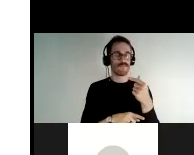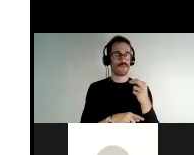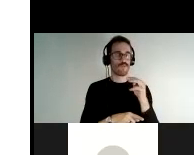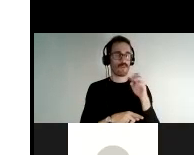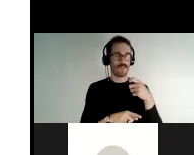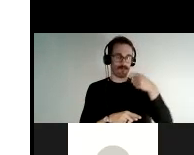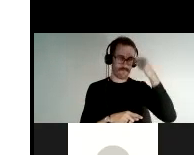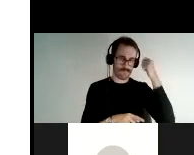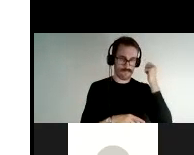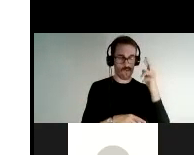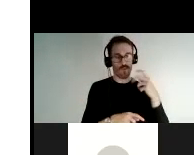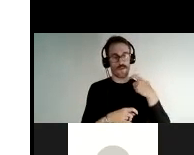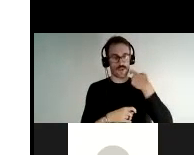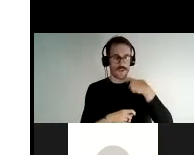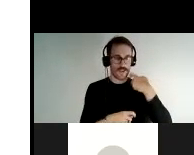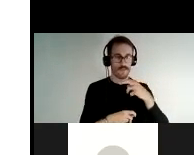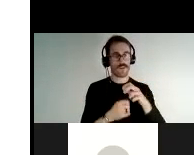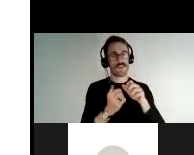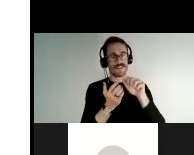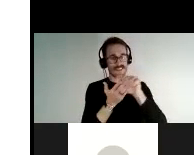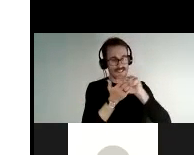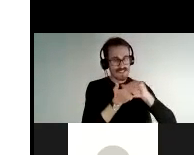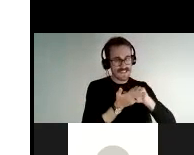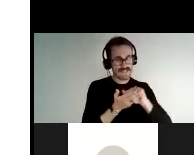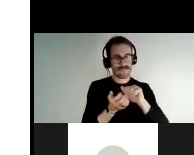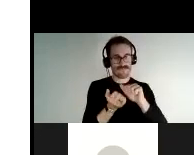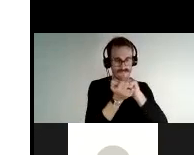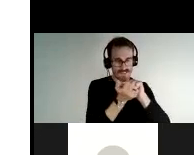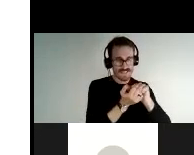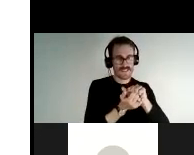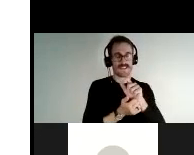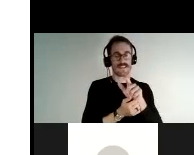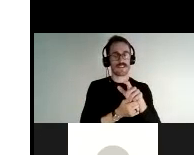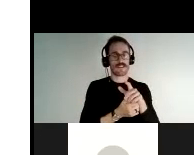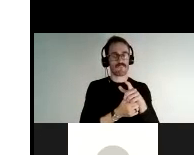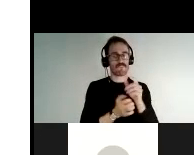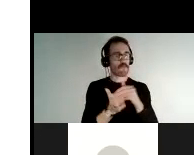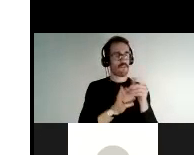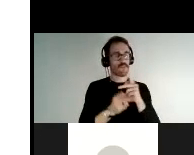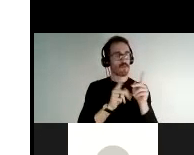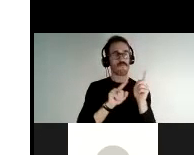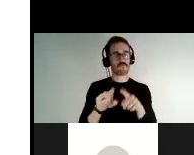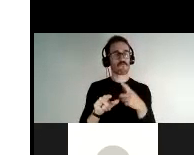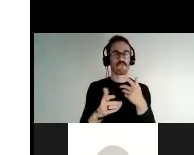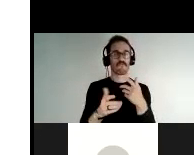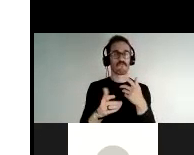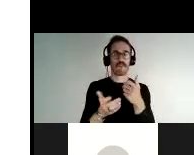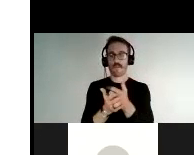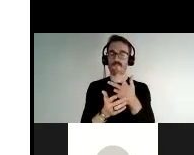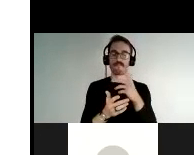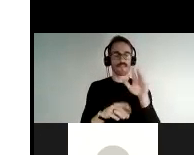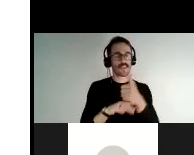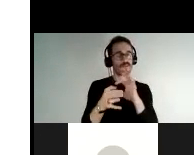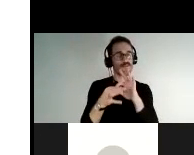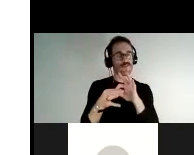but it might be somebody who comes in, starts volunteering, helping out, go gets an errand, builds a relationship, and next thing you know, they've